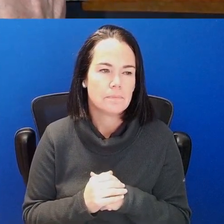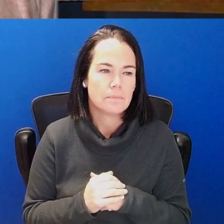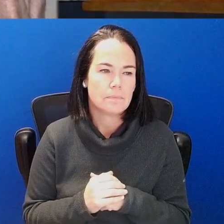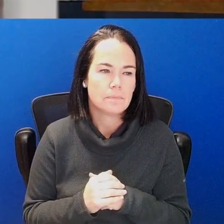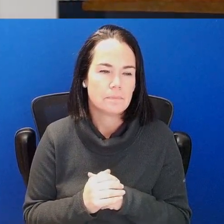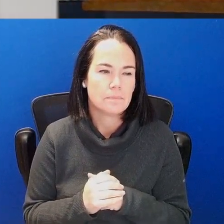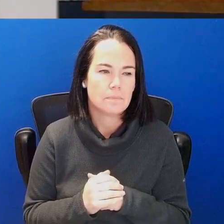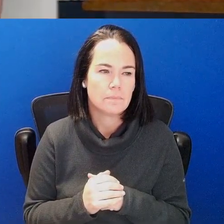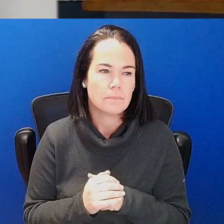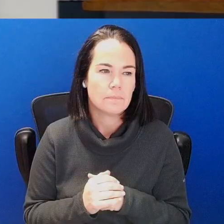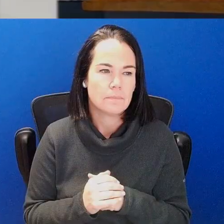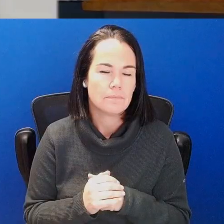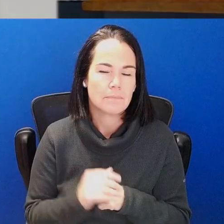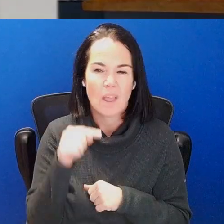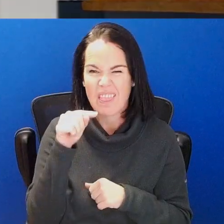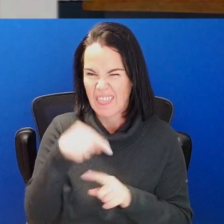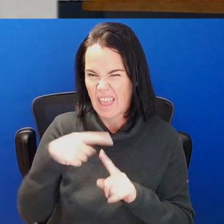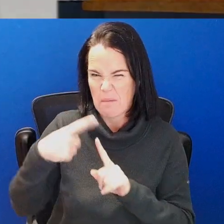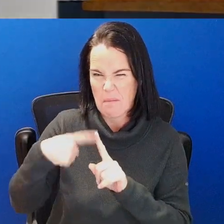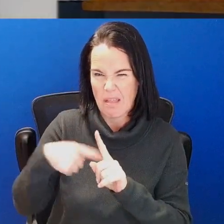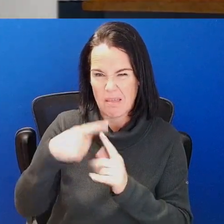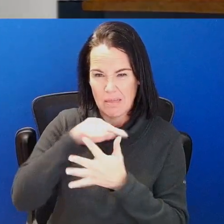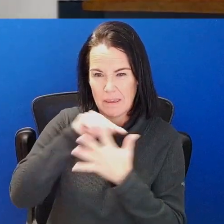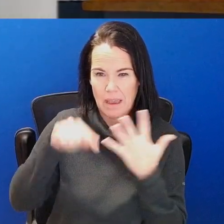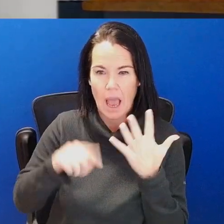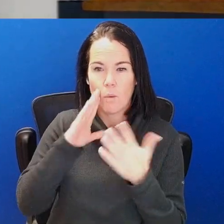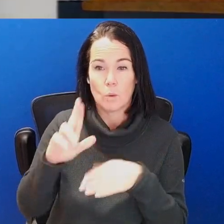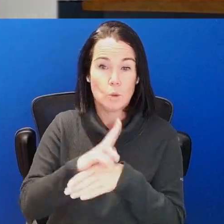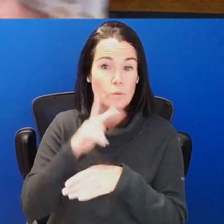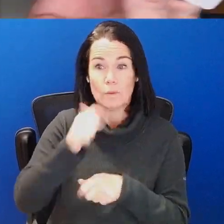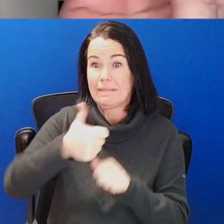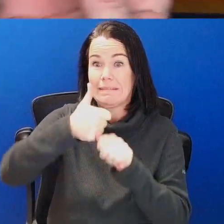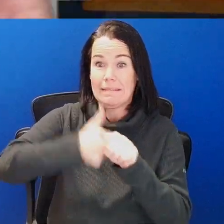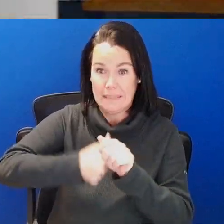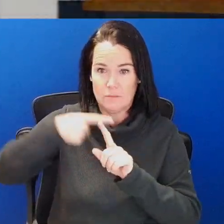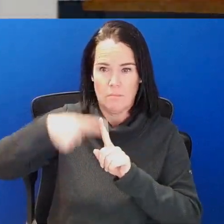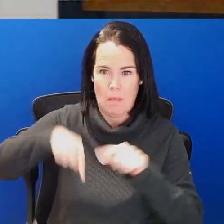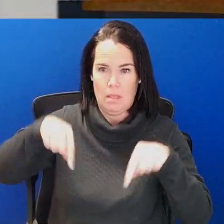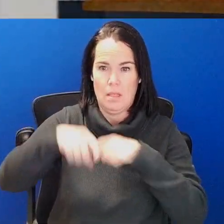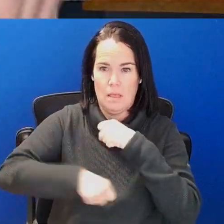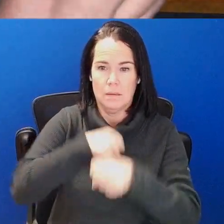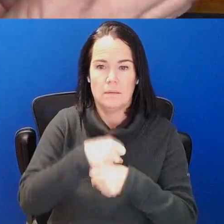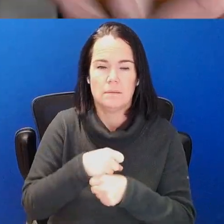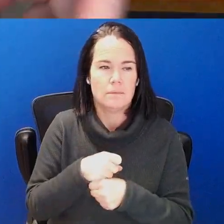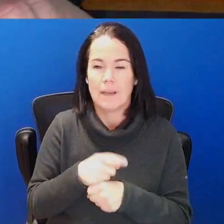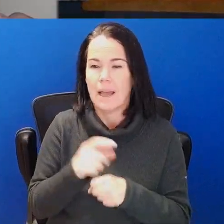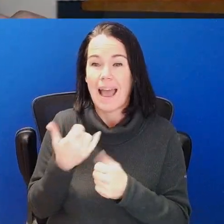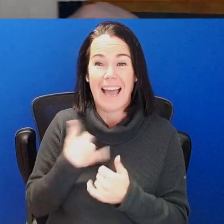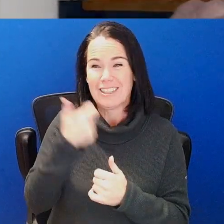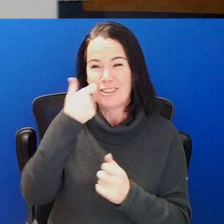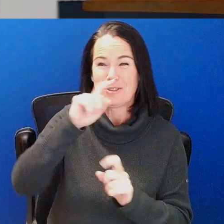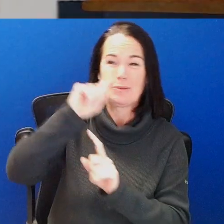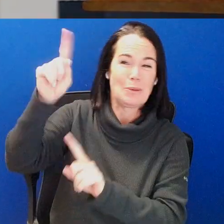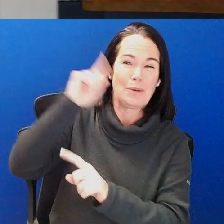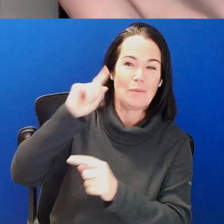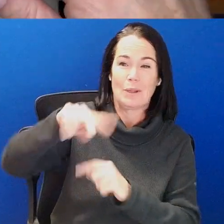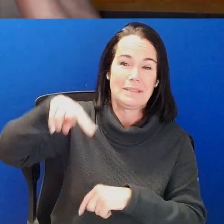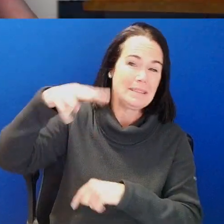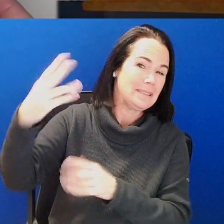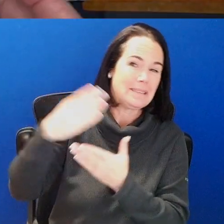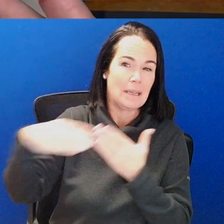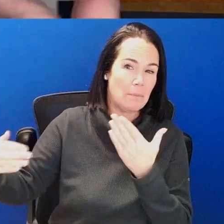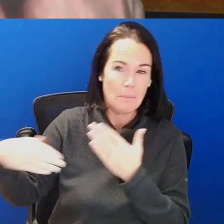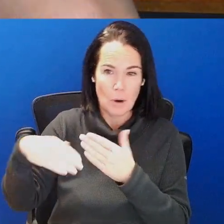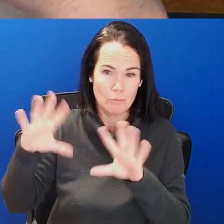that, I got those are the monthly kits that I will be using for every month this year. Same ones that I just ordered in the part 2